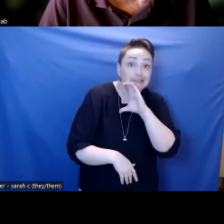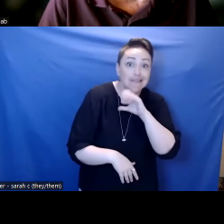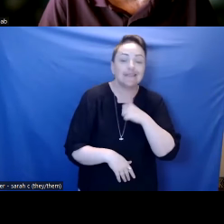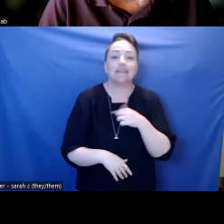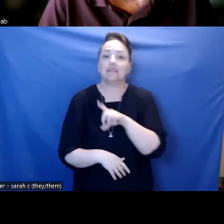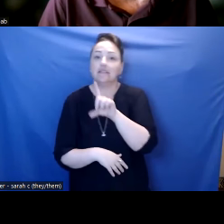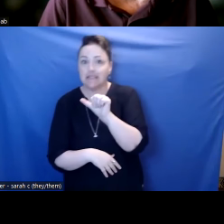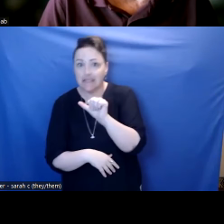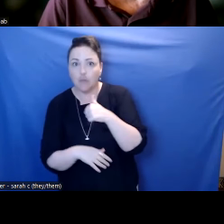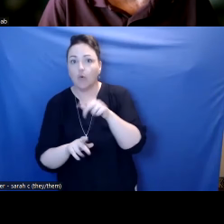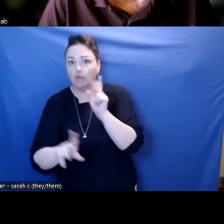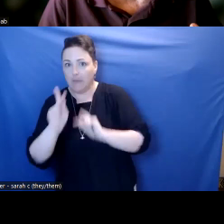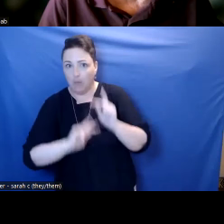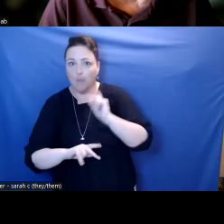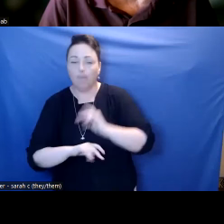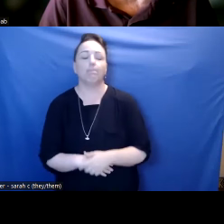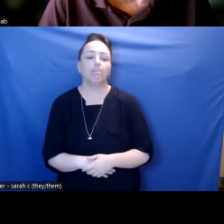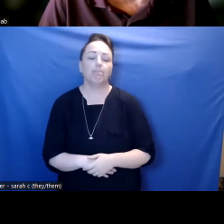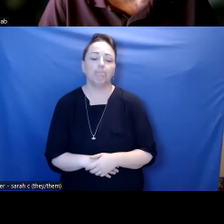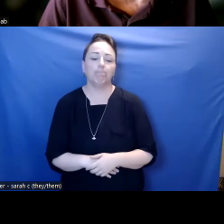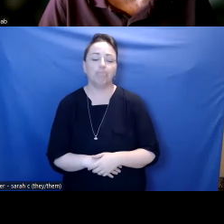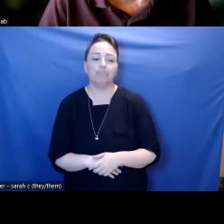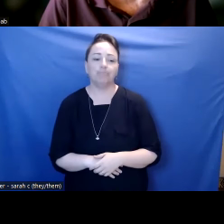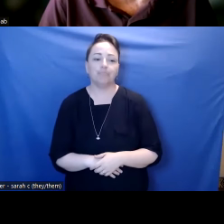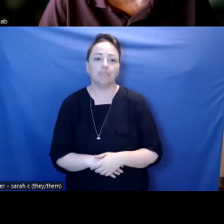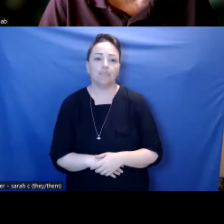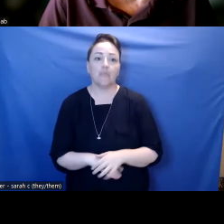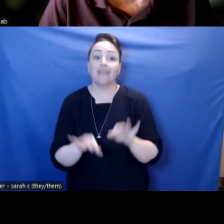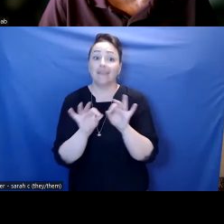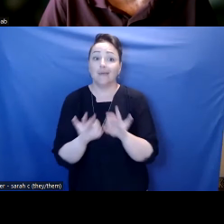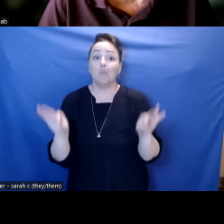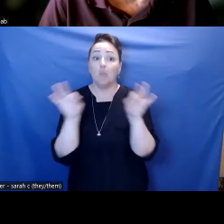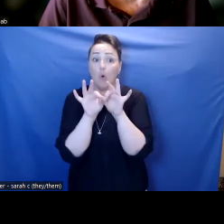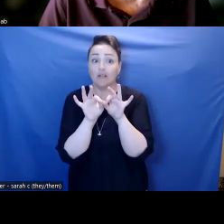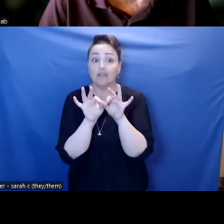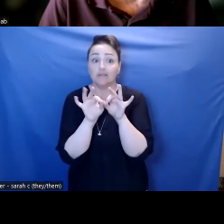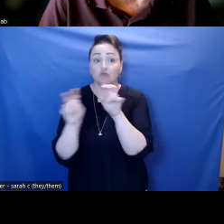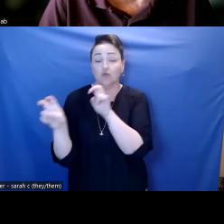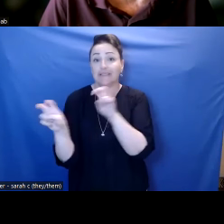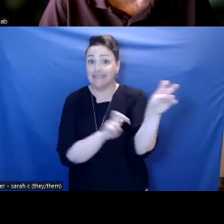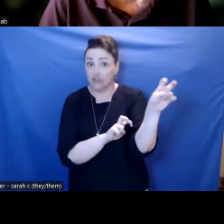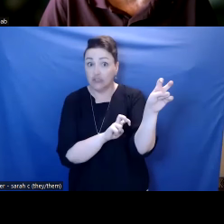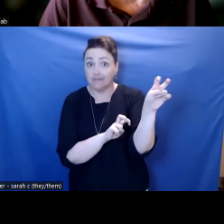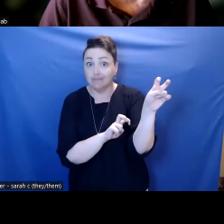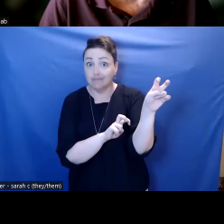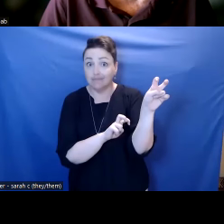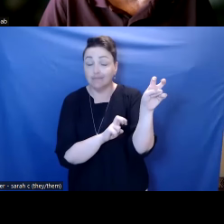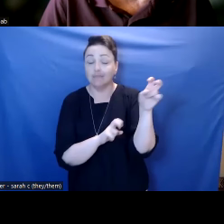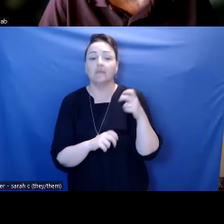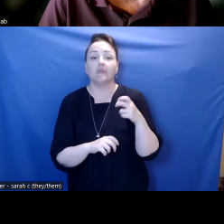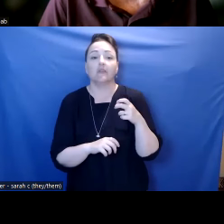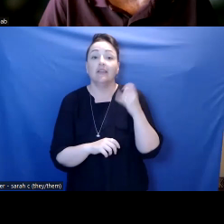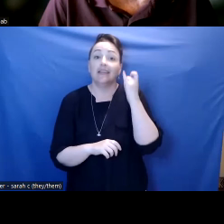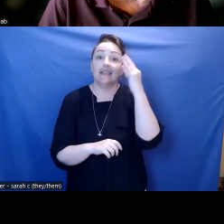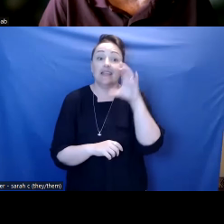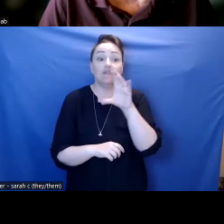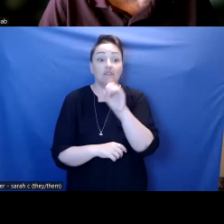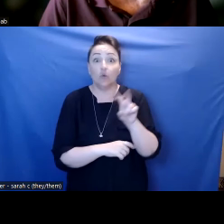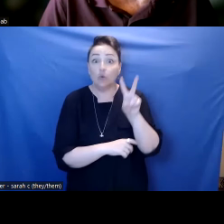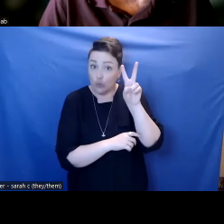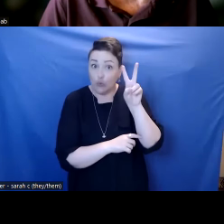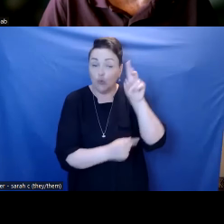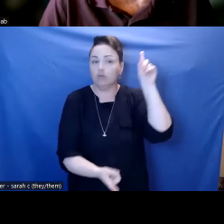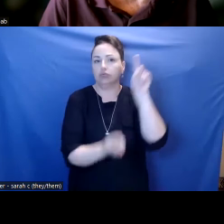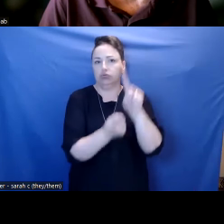hubs. We have to have a transition from wheels to wires if we're going to make the carbon reduction targets. And so this